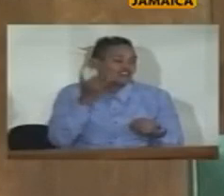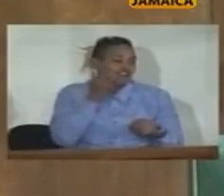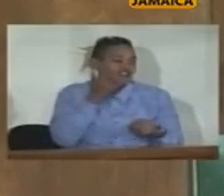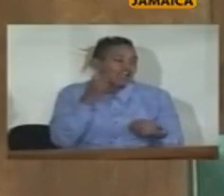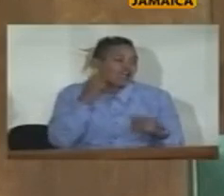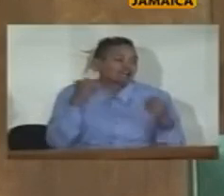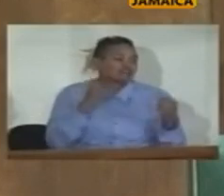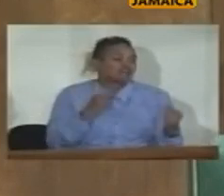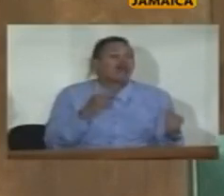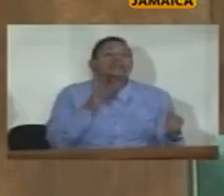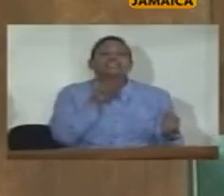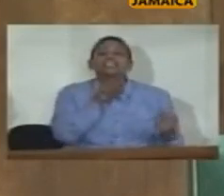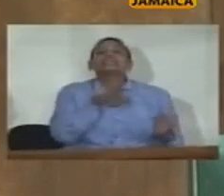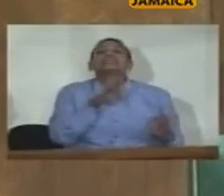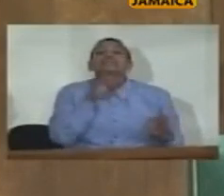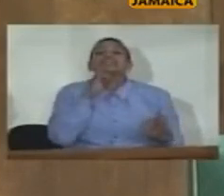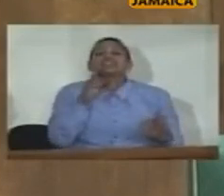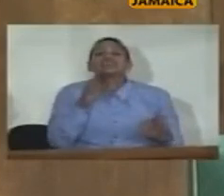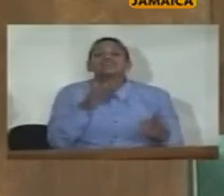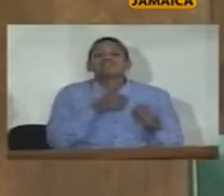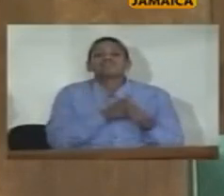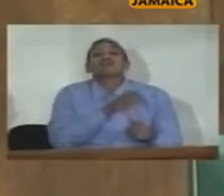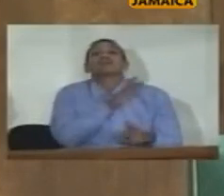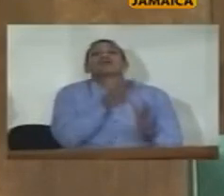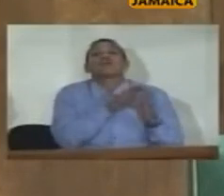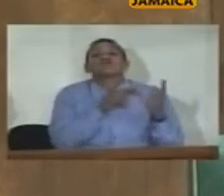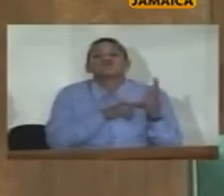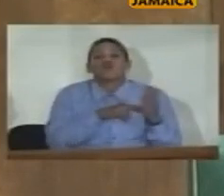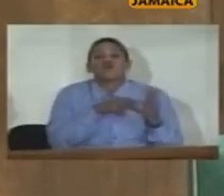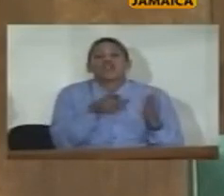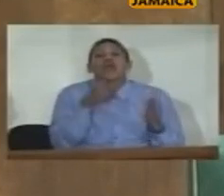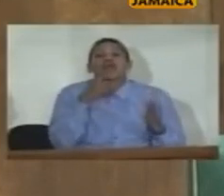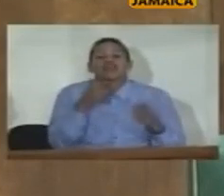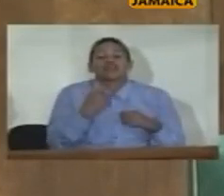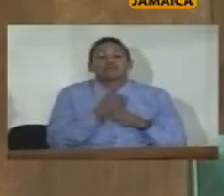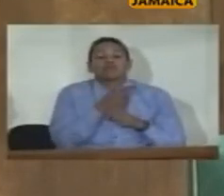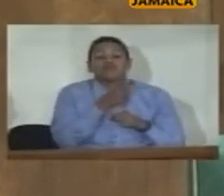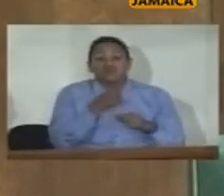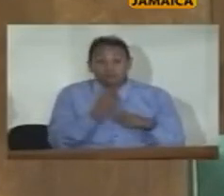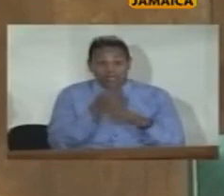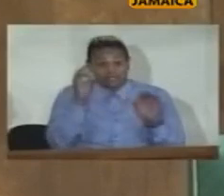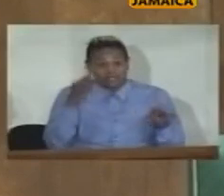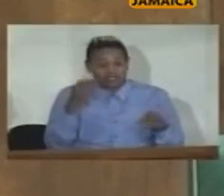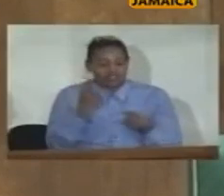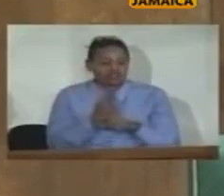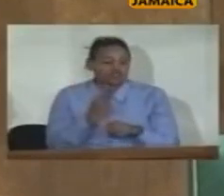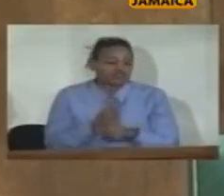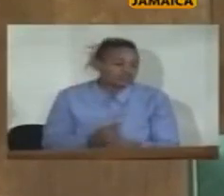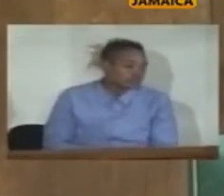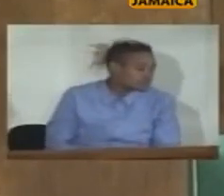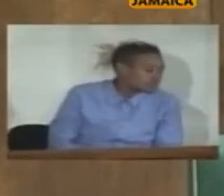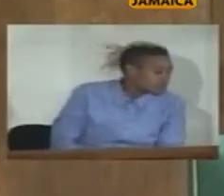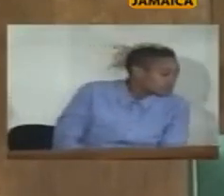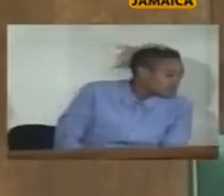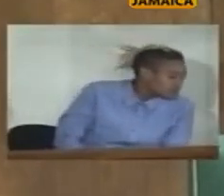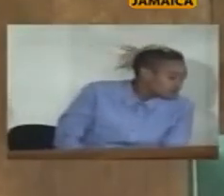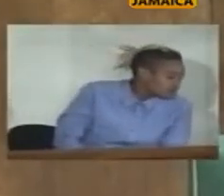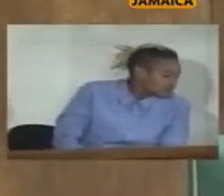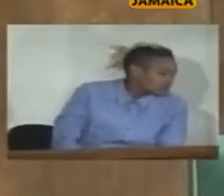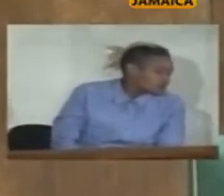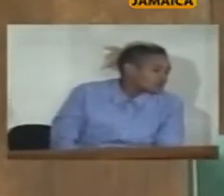He needs to abide by your ruling. And we hope that you'll make the correct ruling, Mr. Speaker. You hope,